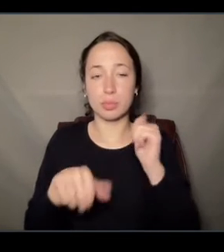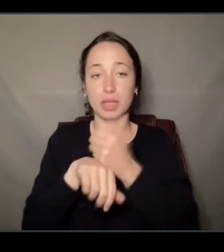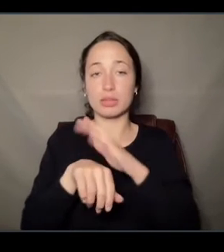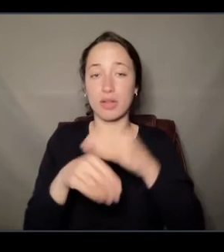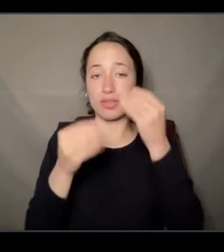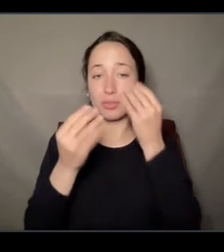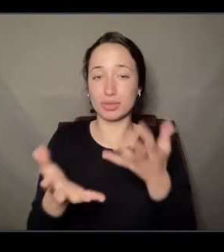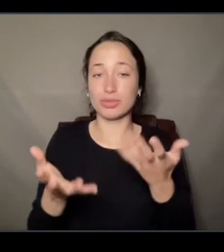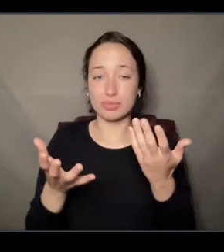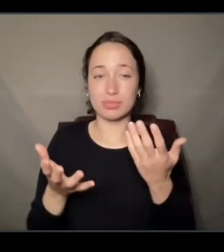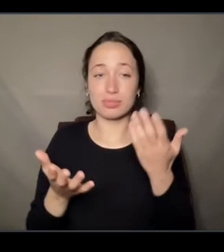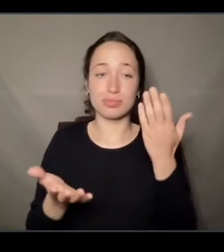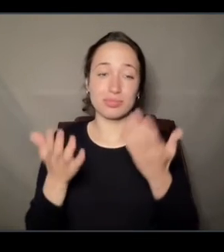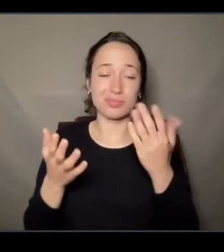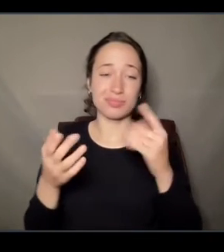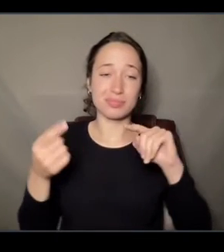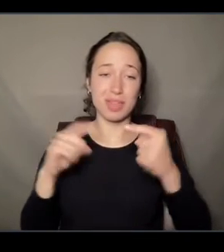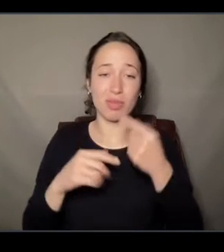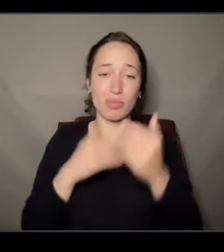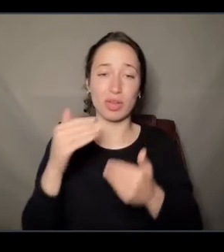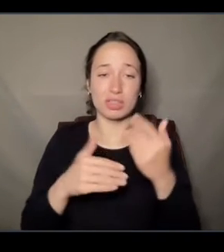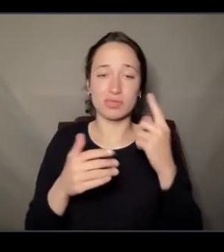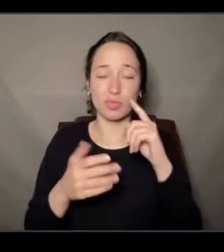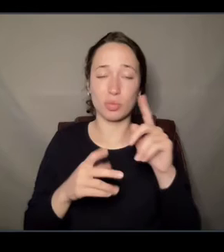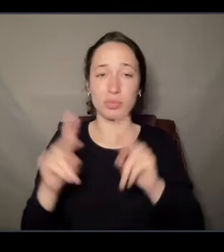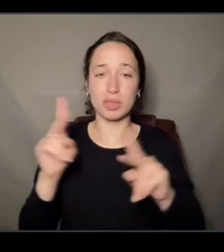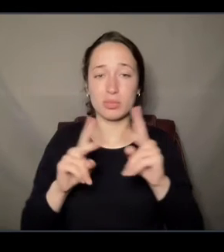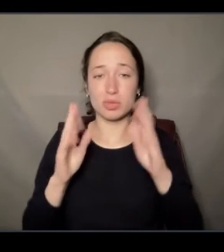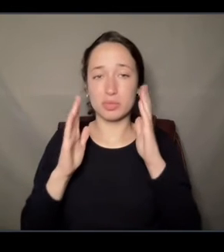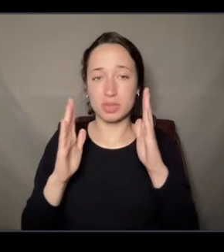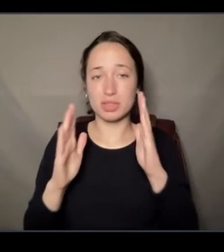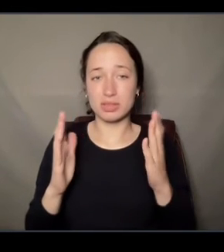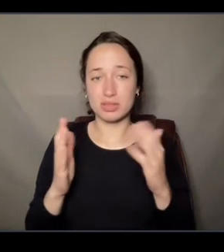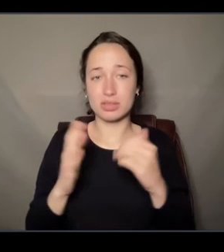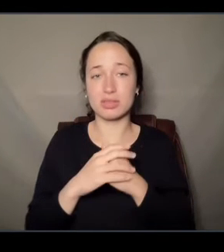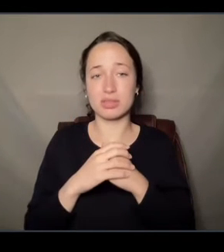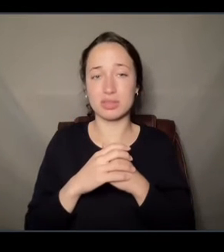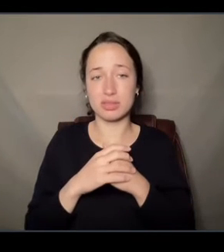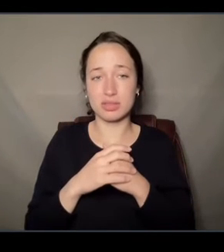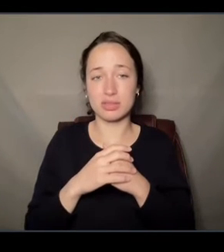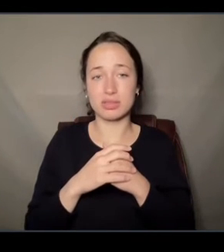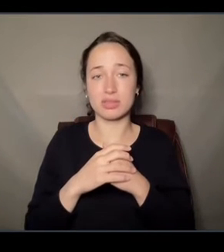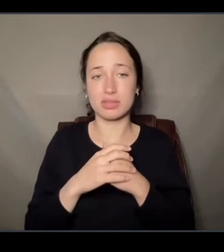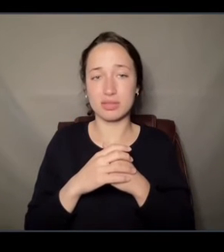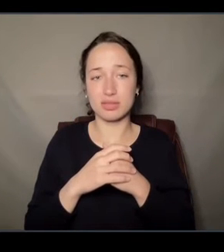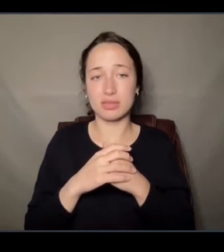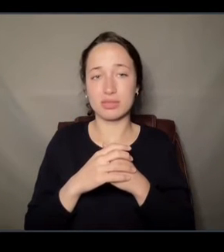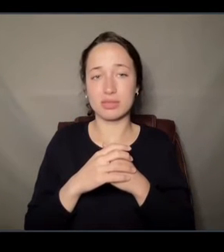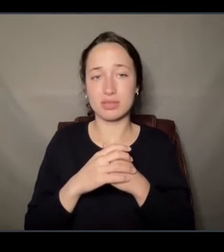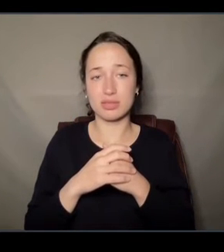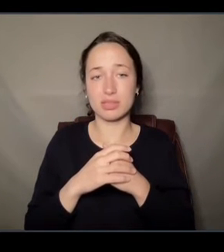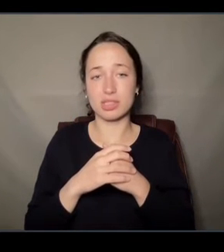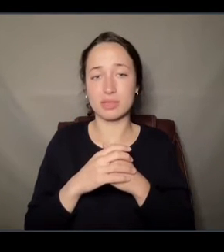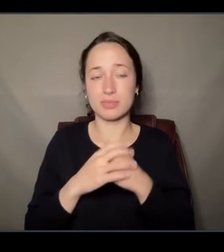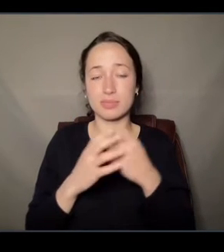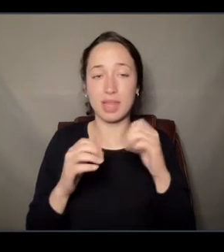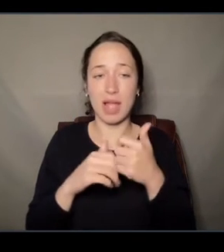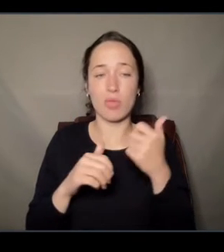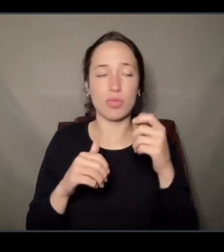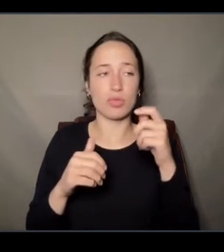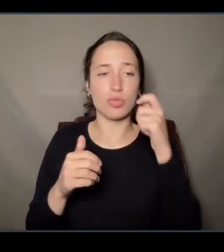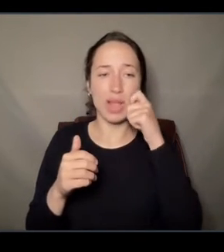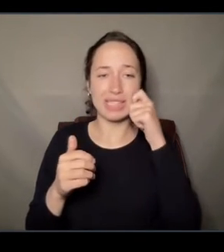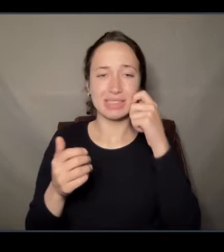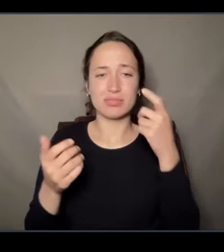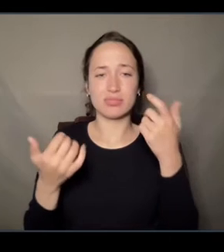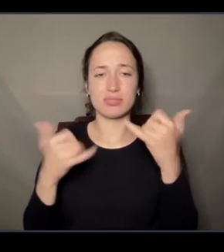that information. And so, you know, it might be a painful process for people to pay attention to how race plays